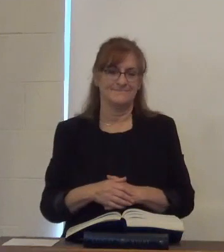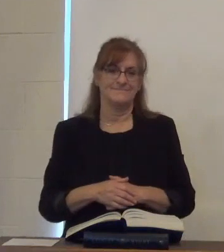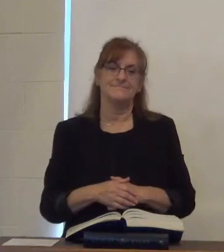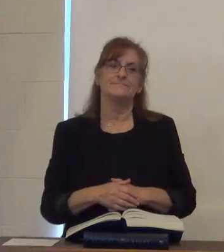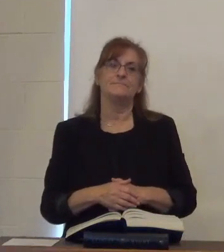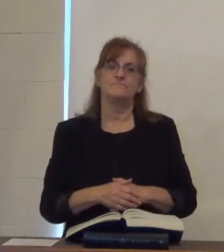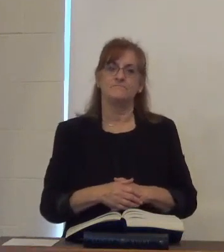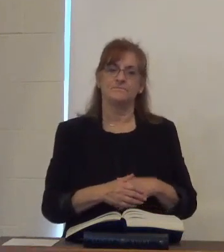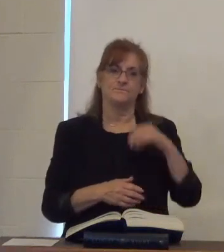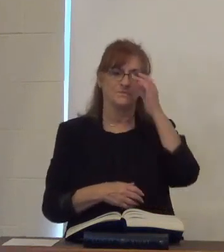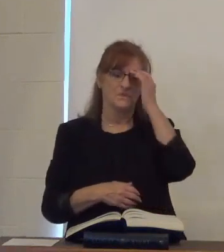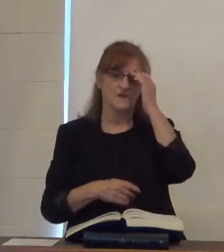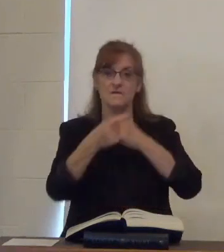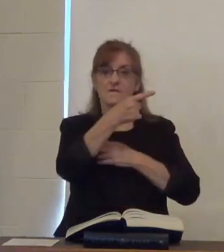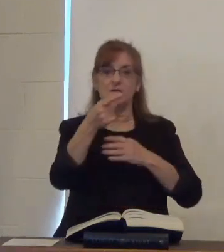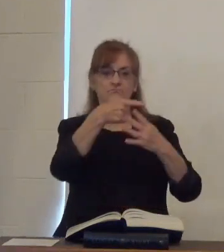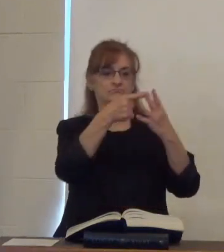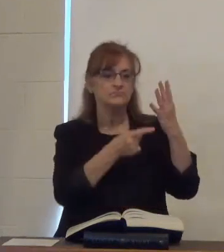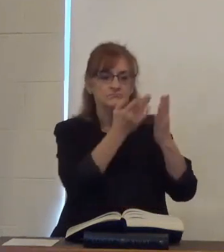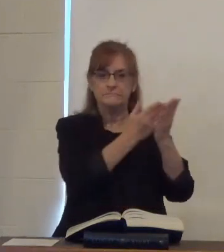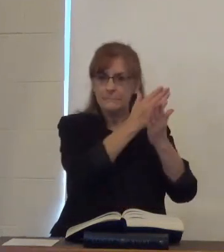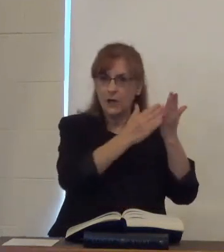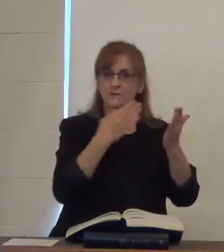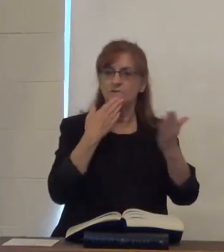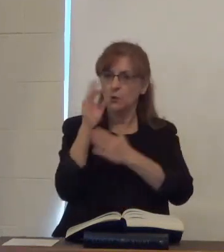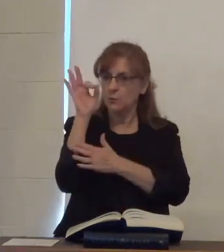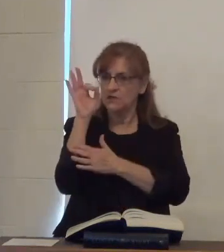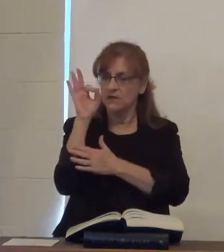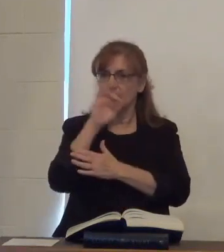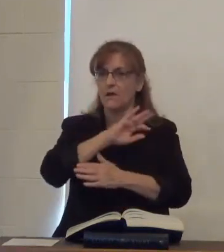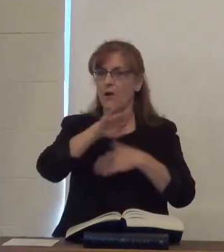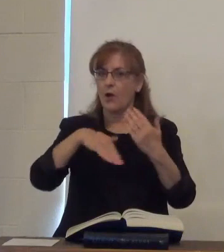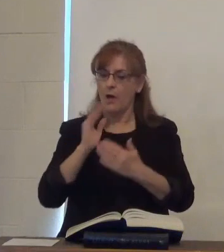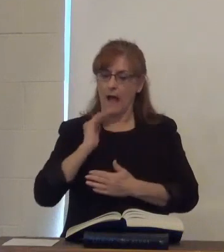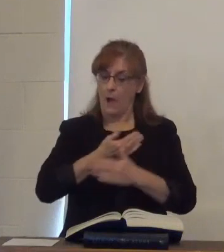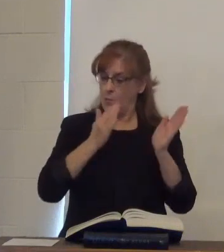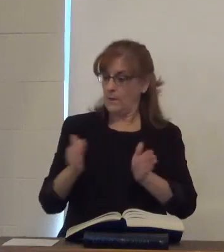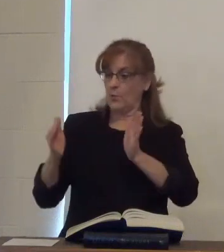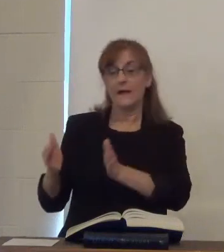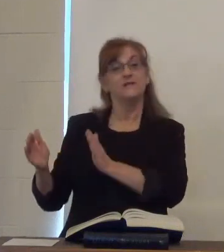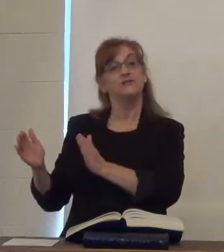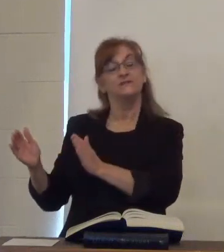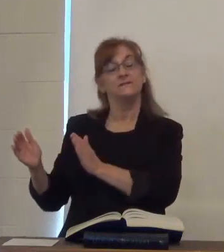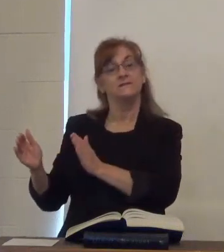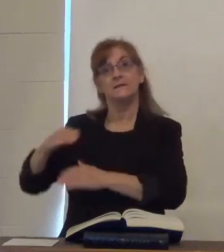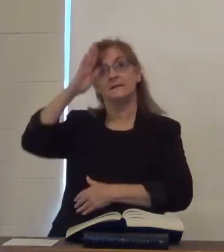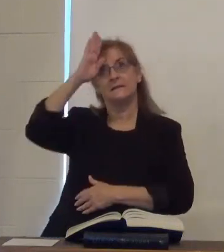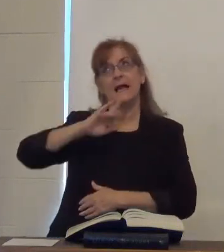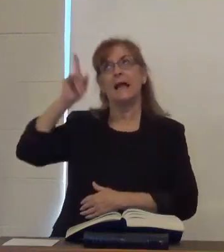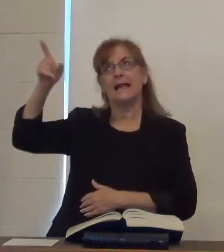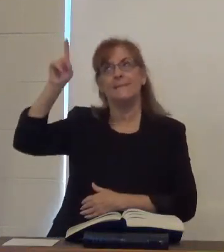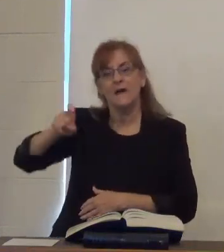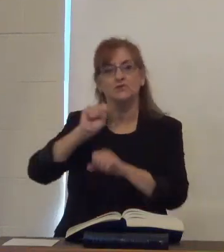These elements of good preaching are all our preparations. But God is the one who must work,